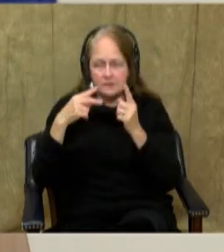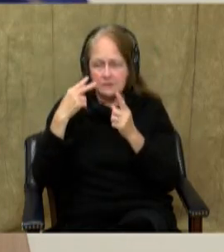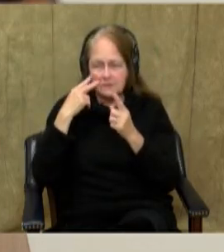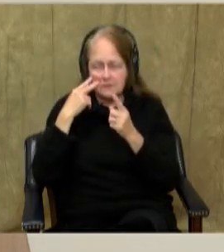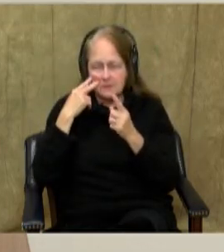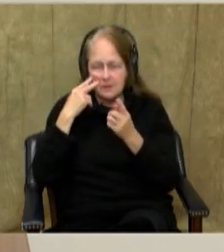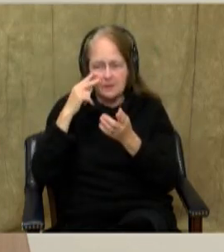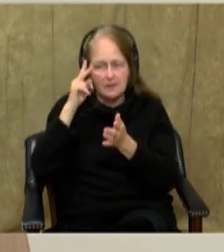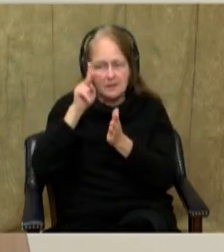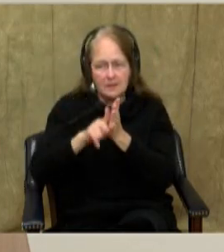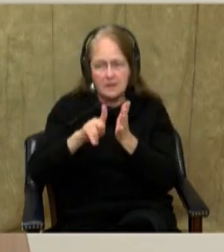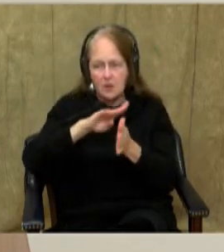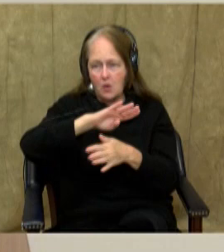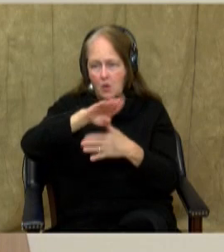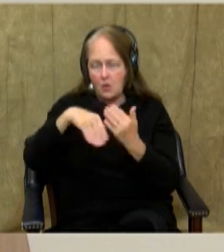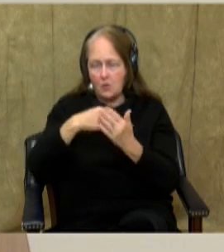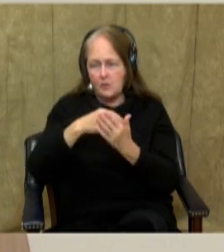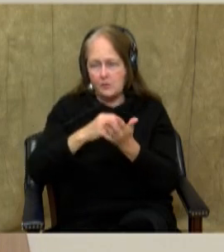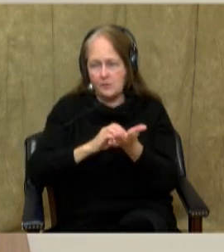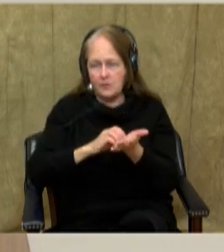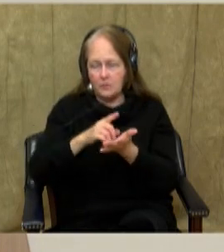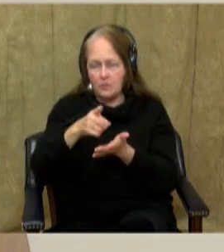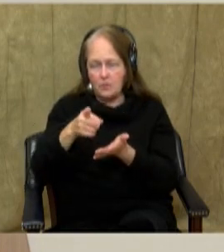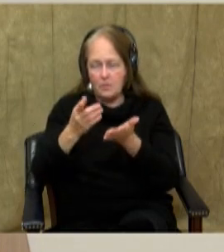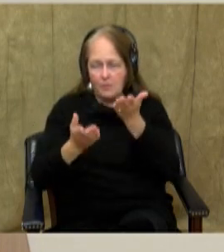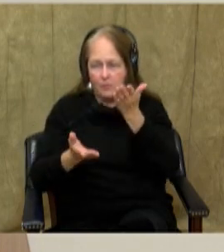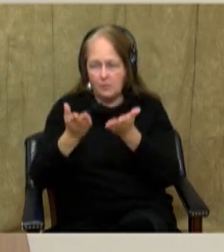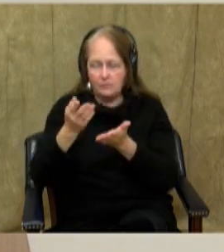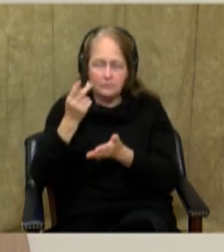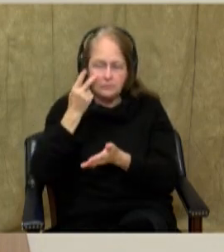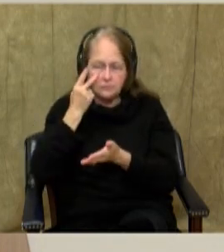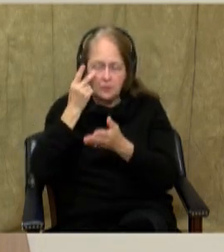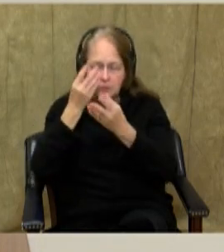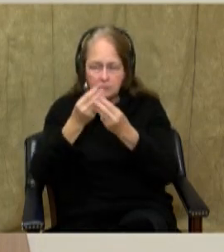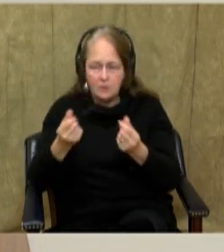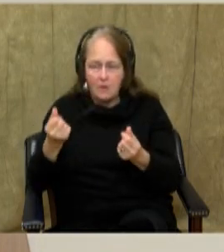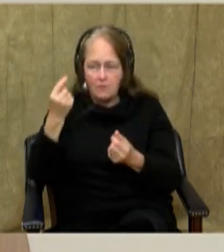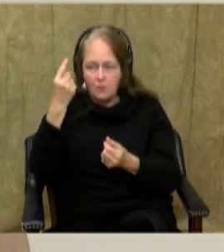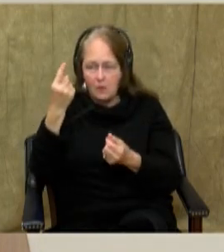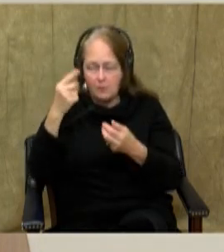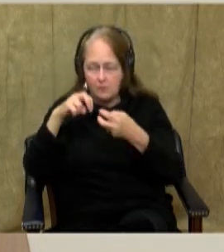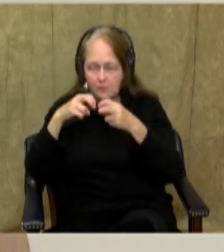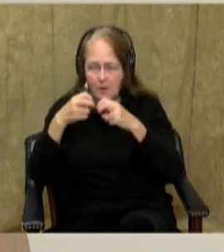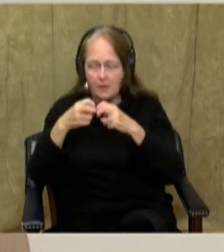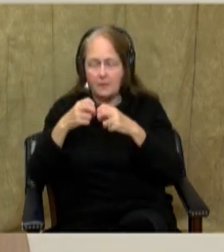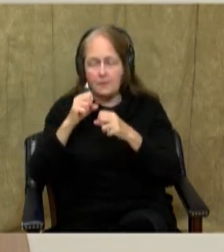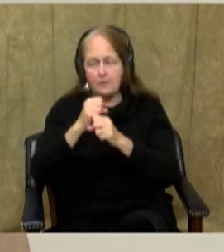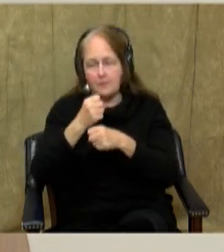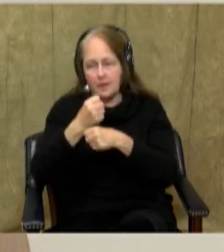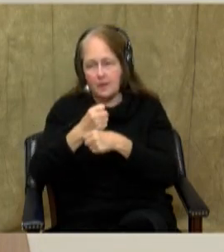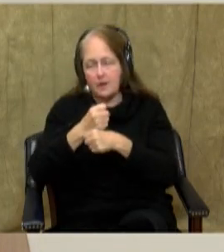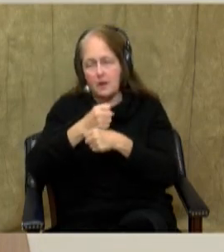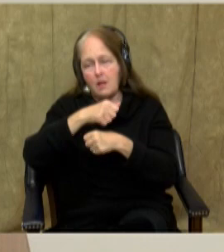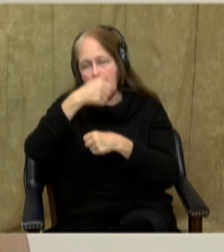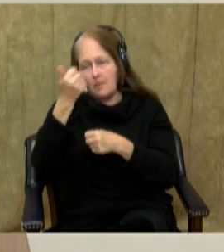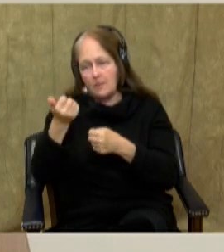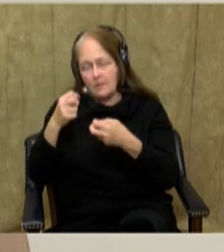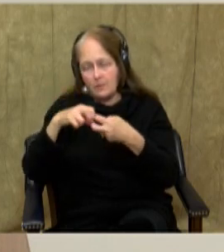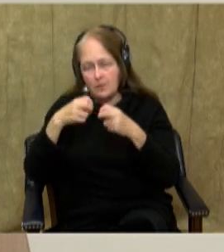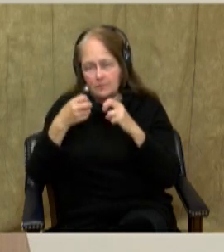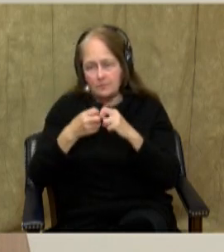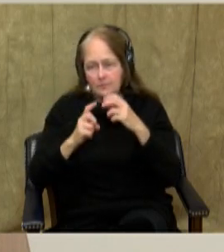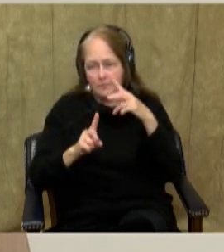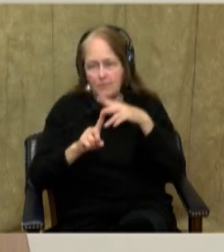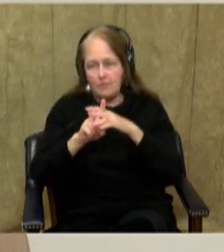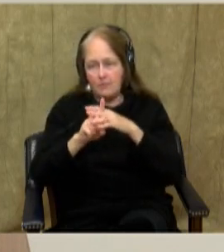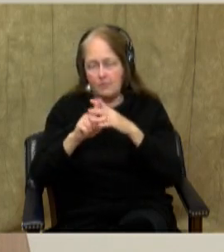so they had to kill that off. You know how sometimes you solve one problem, but you create another one in the process? That was the situation